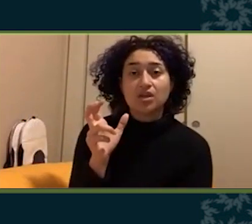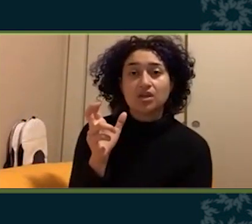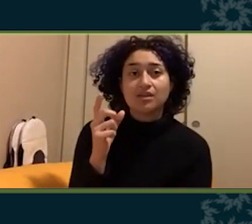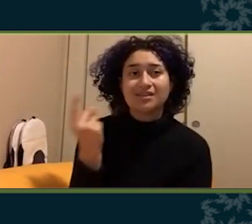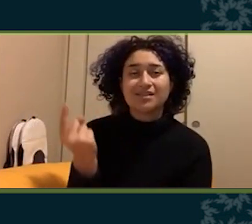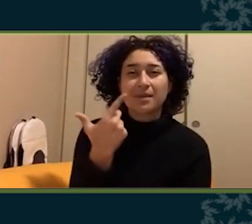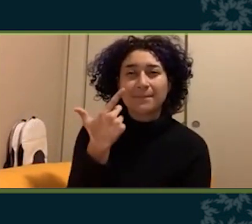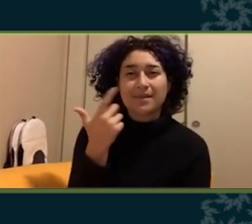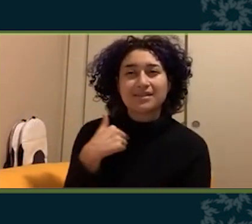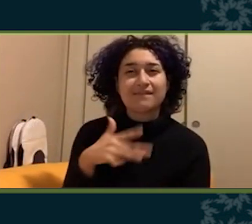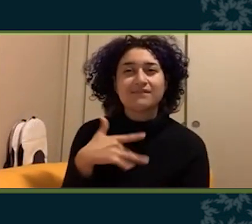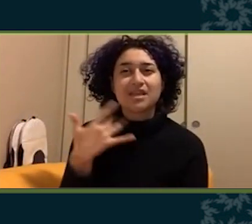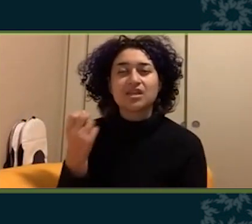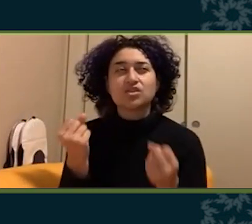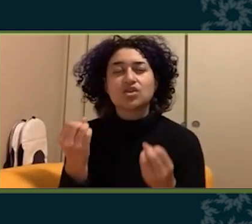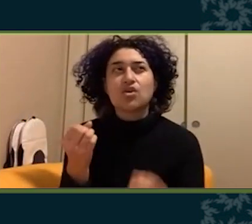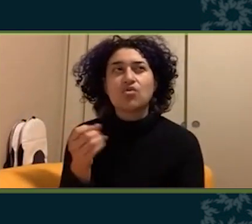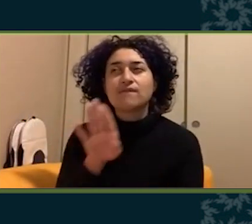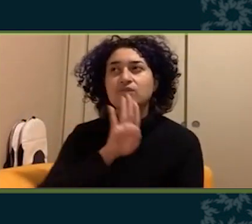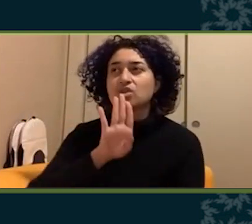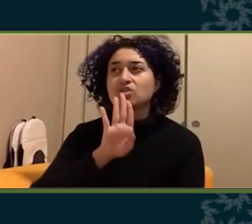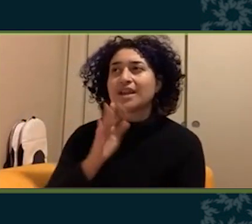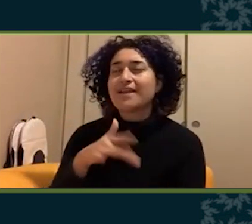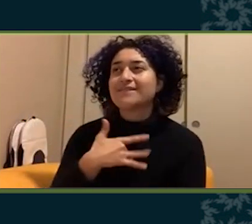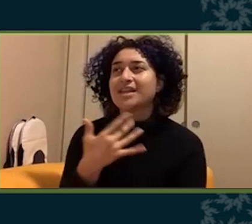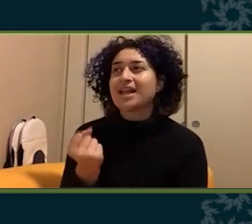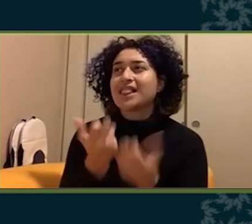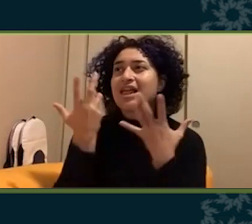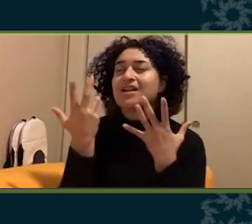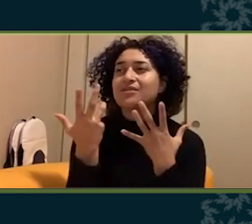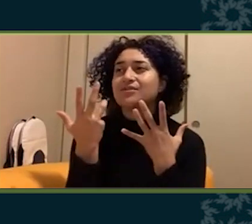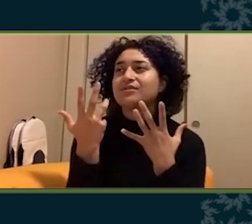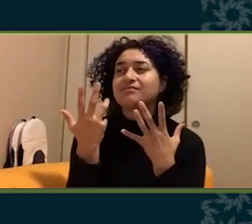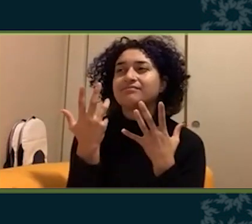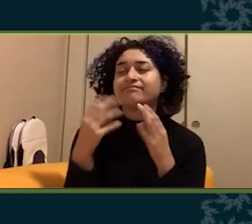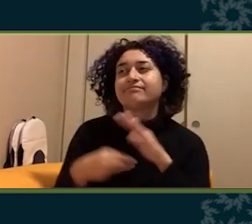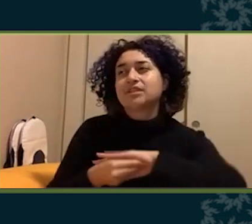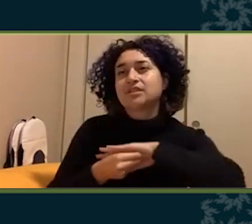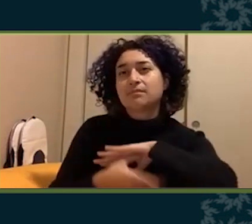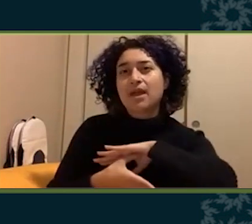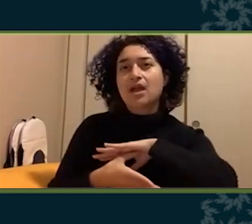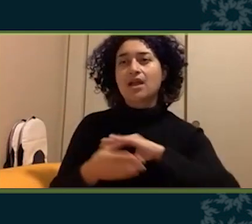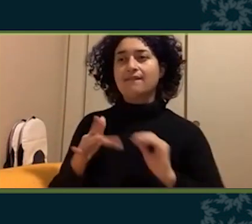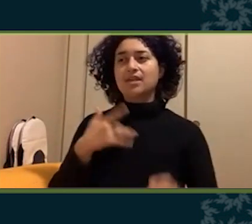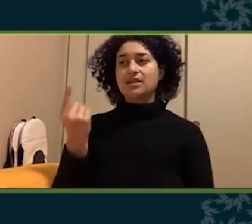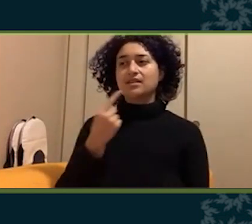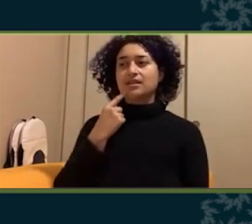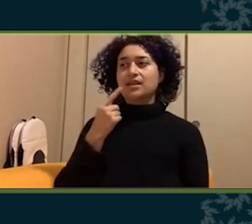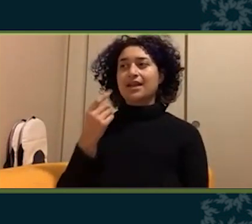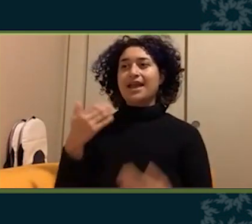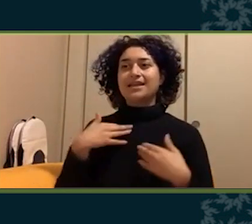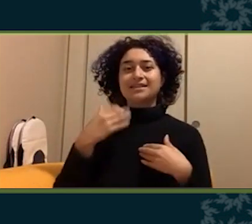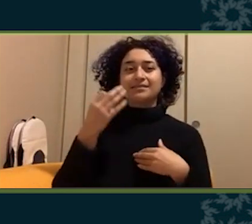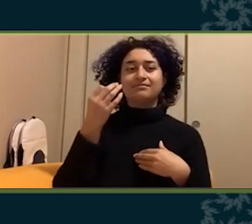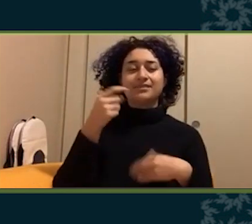something, because I'm feeling so frustrated and I'm feeling a lot of despair, and I'm feeling like I just took some time off at the end of the year and I'm